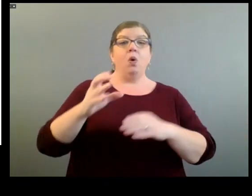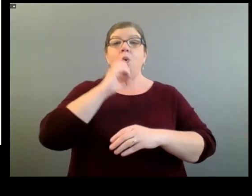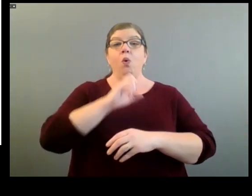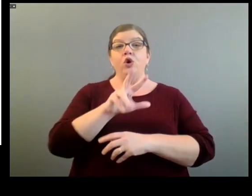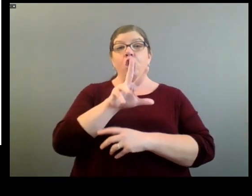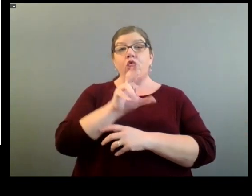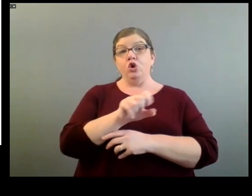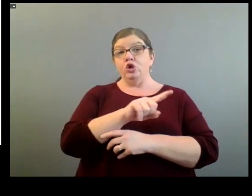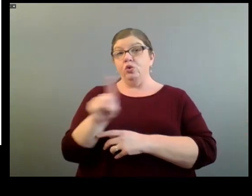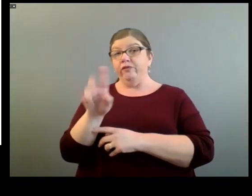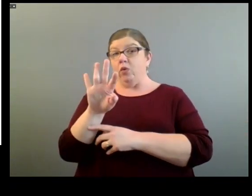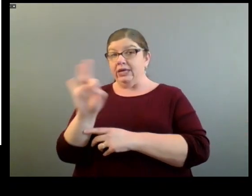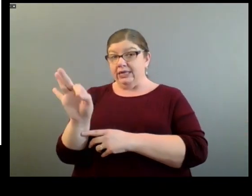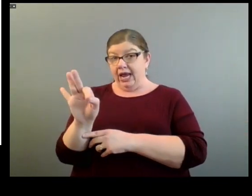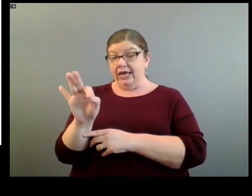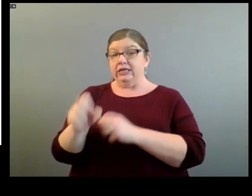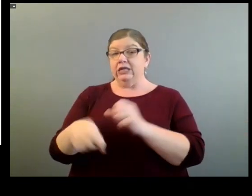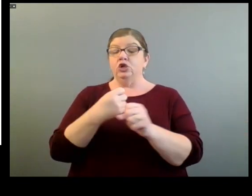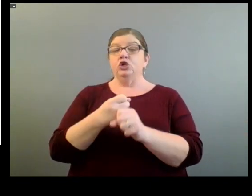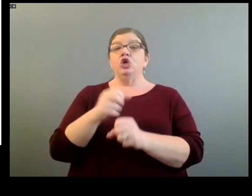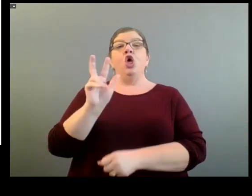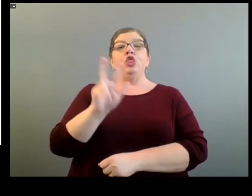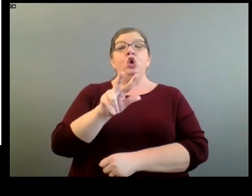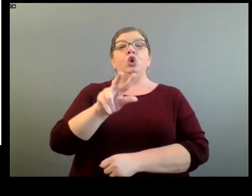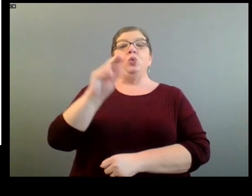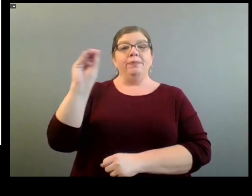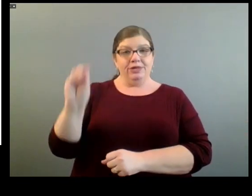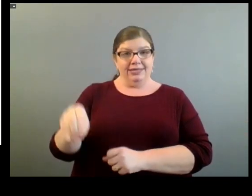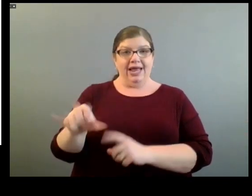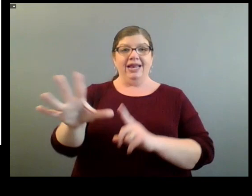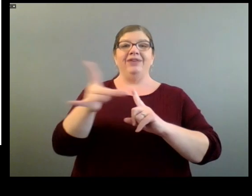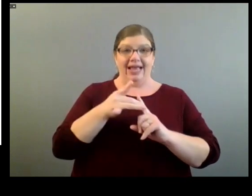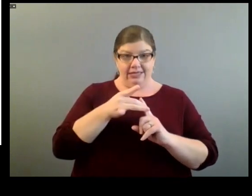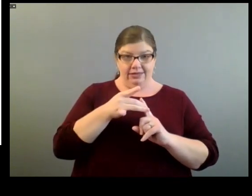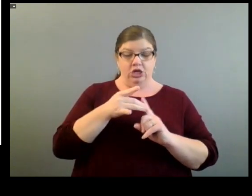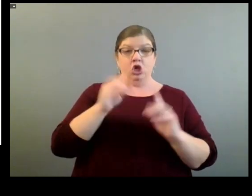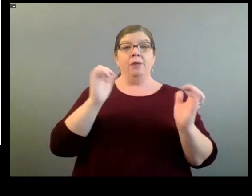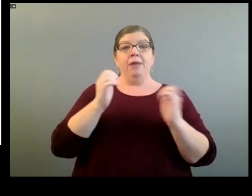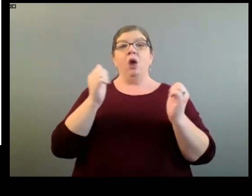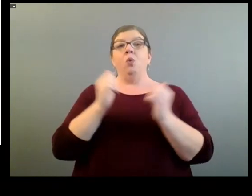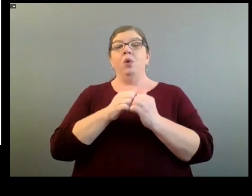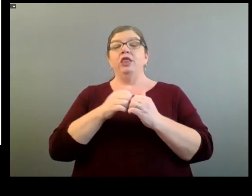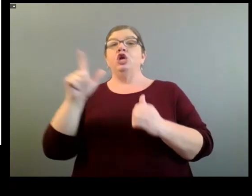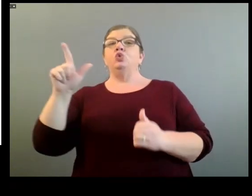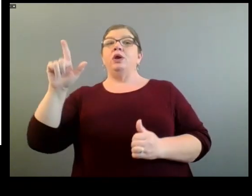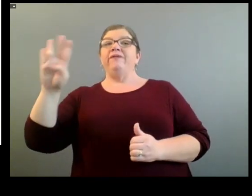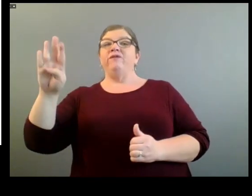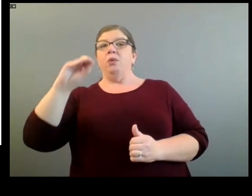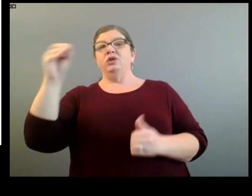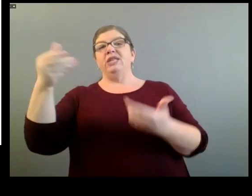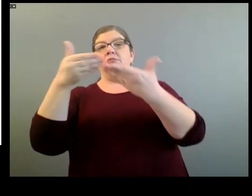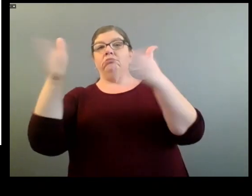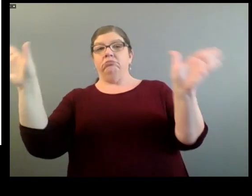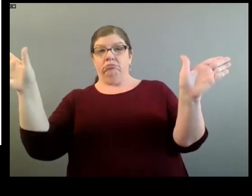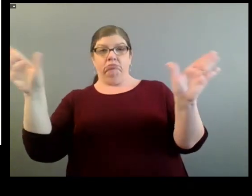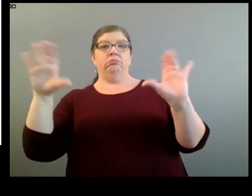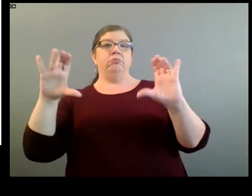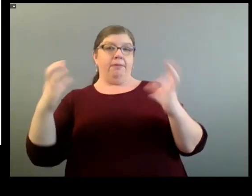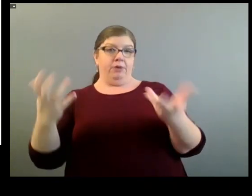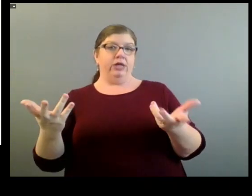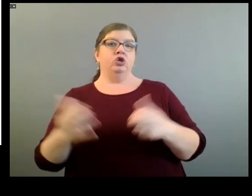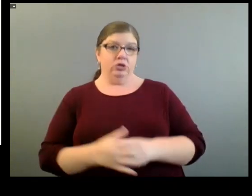had 33% of cases versus their 24 representation in the